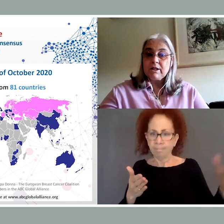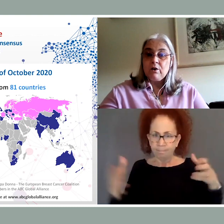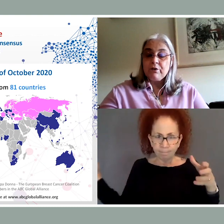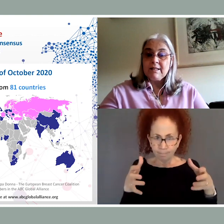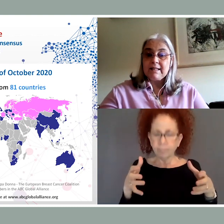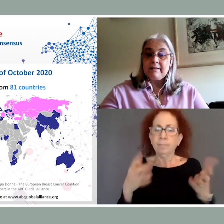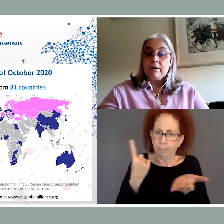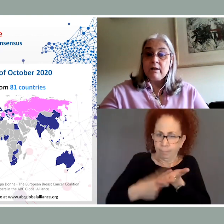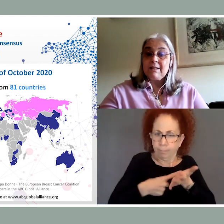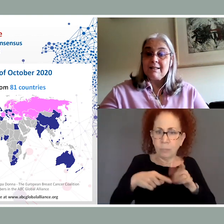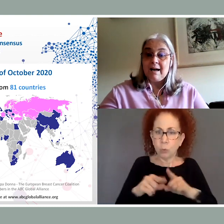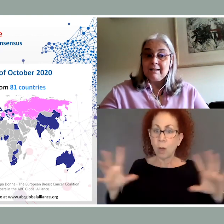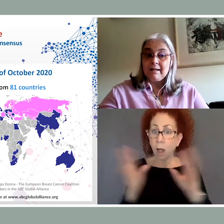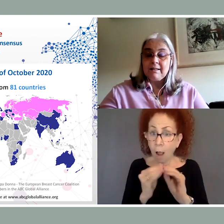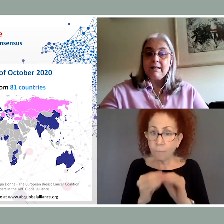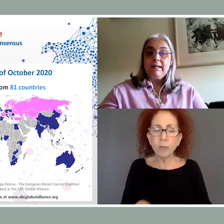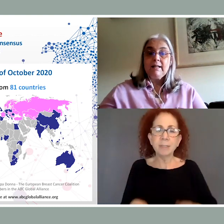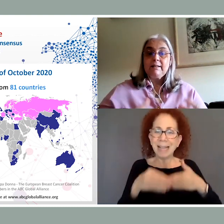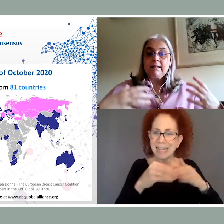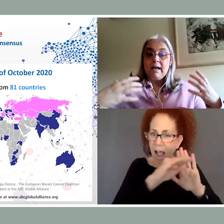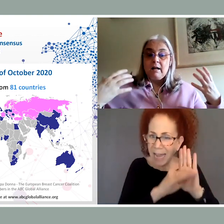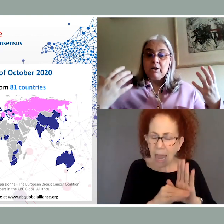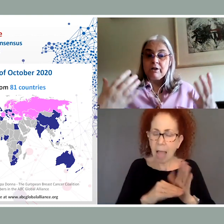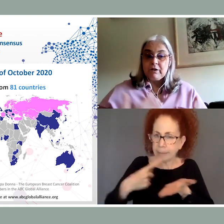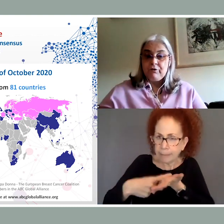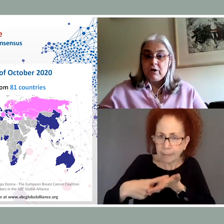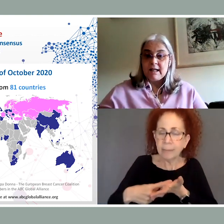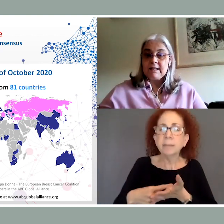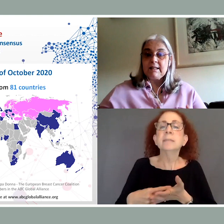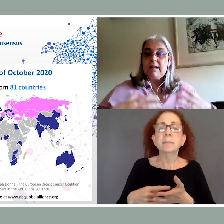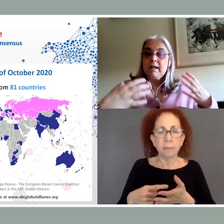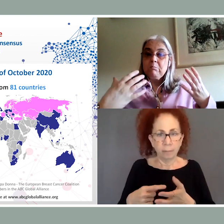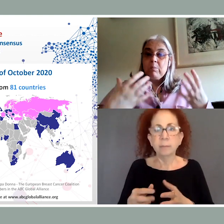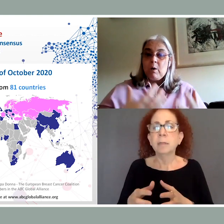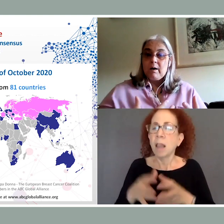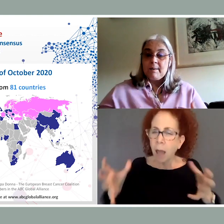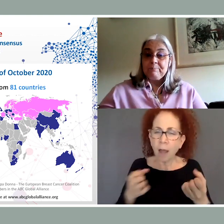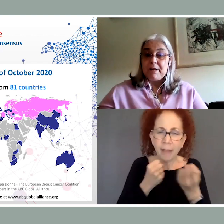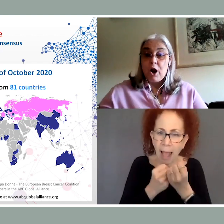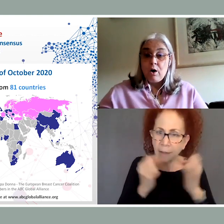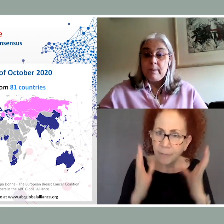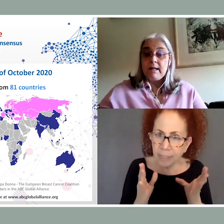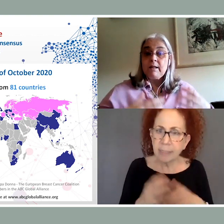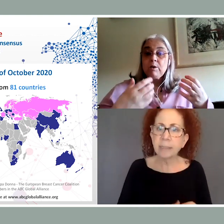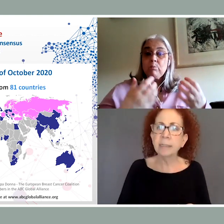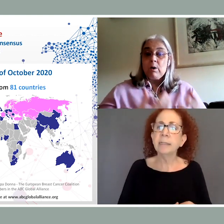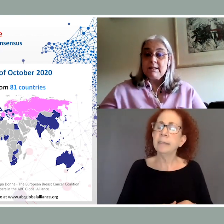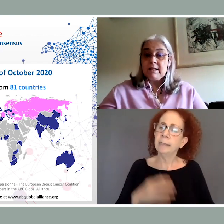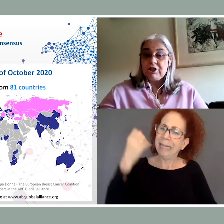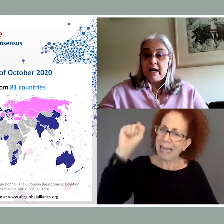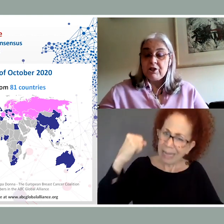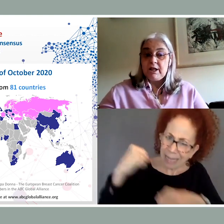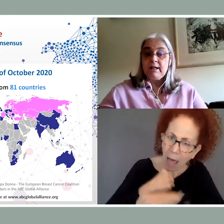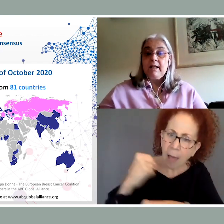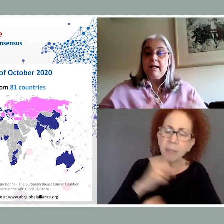around this conference and around these guidelines that a lot of advocacy, lobbying,